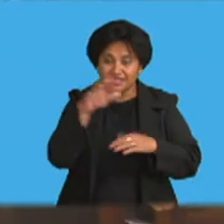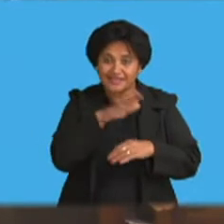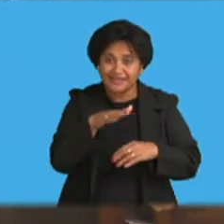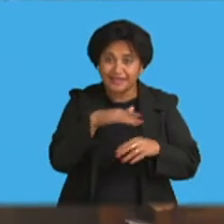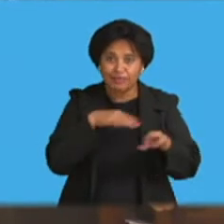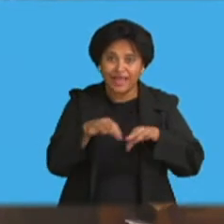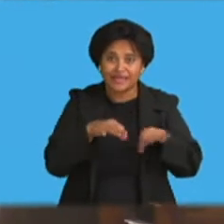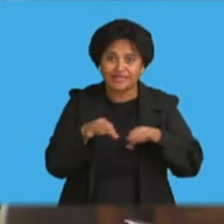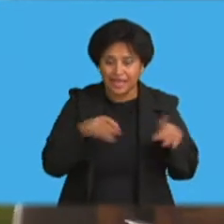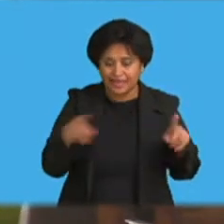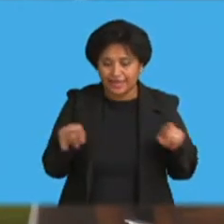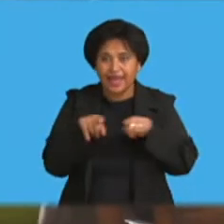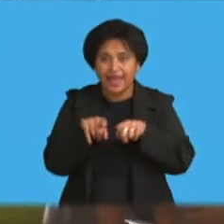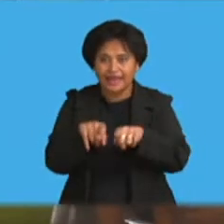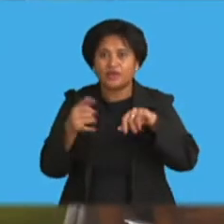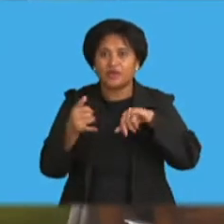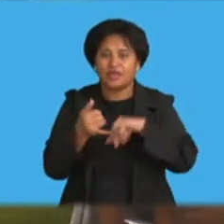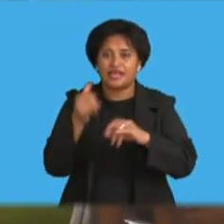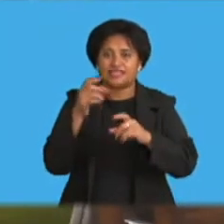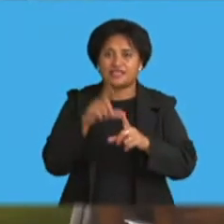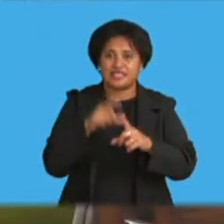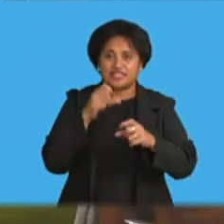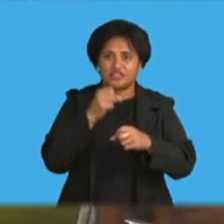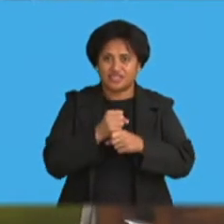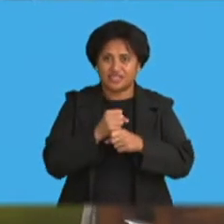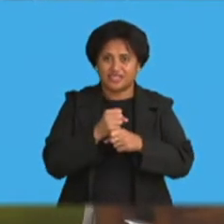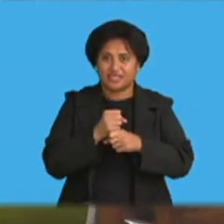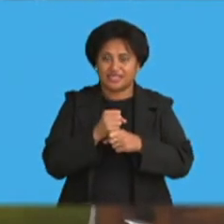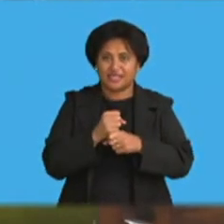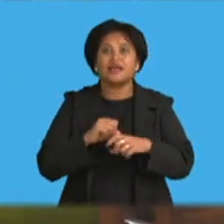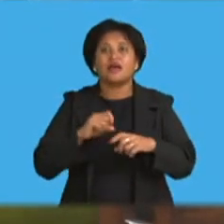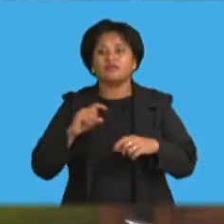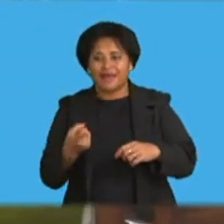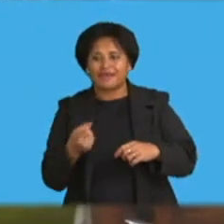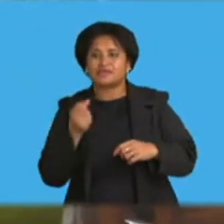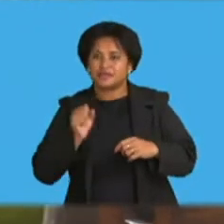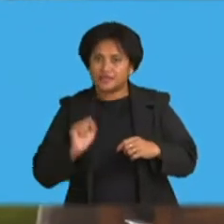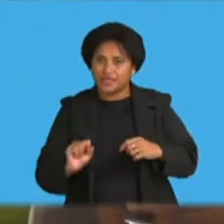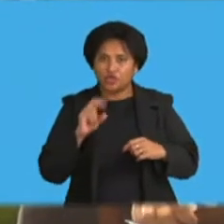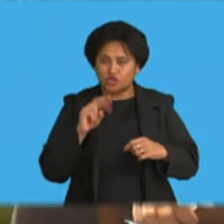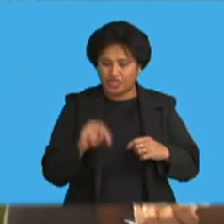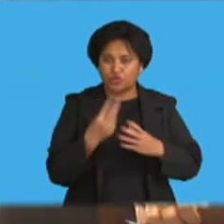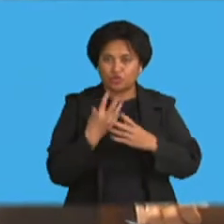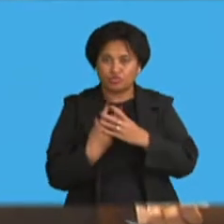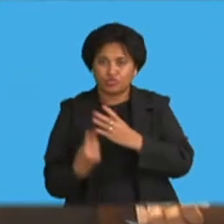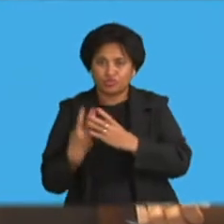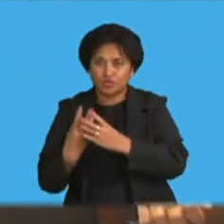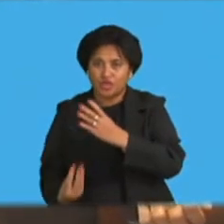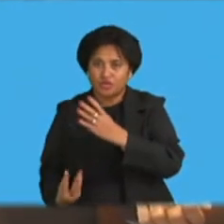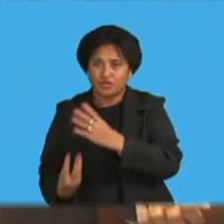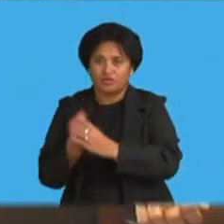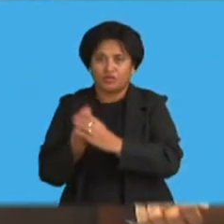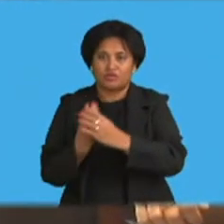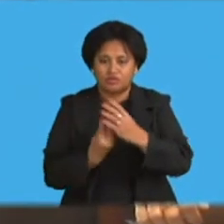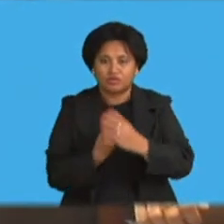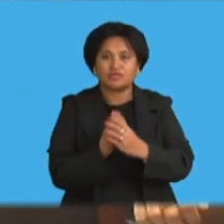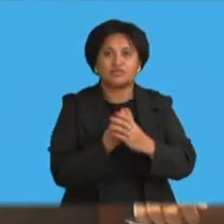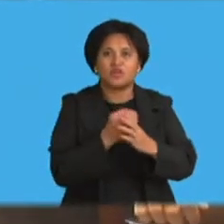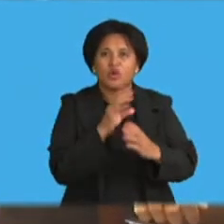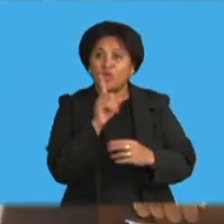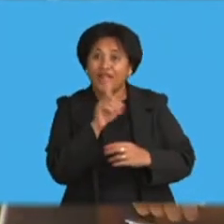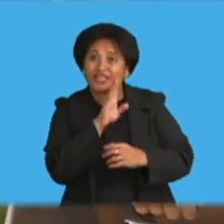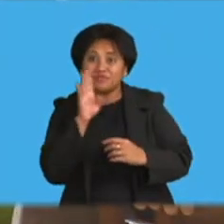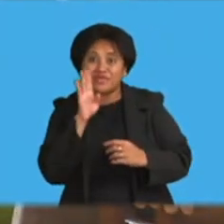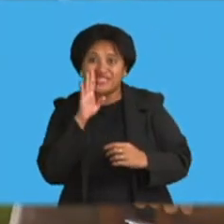Goals. However, we must not rest on our laurels, Madam Speaker. Efforts still need to be made to close the gaps between the large and small nations in